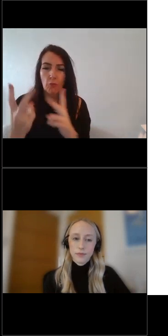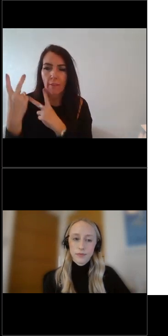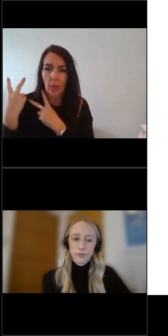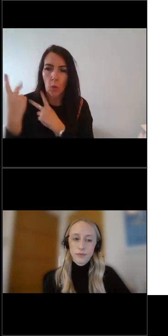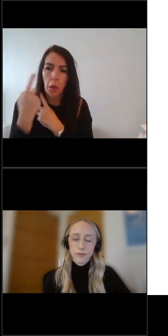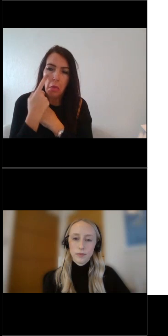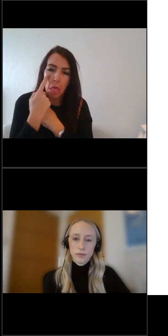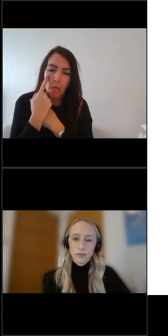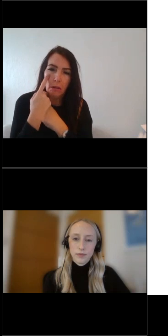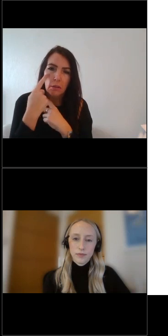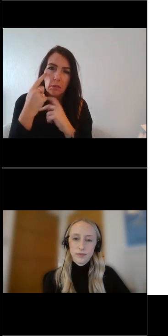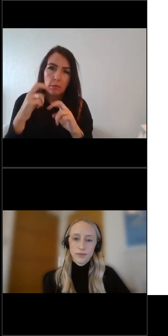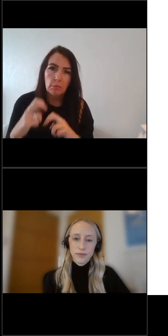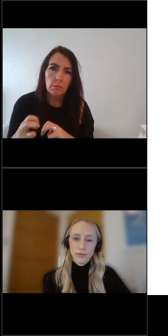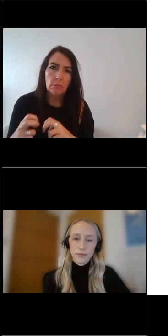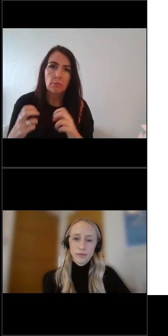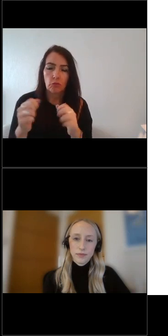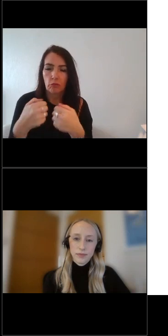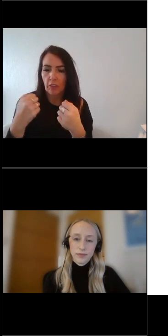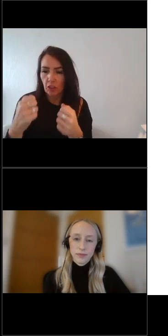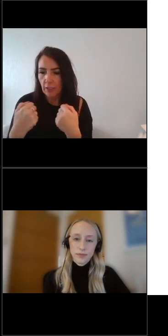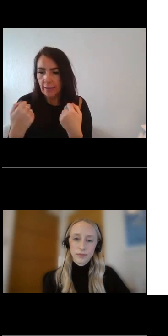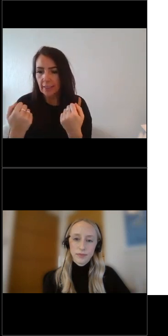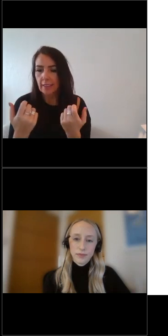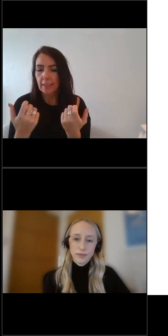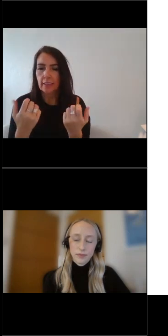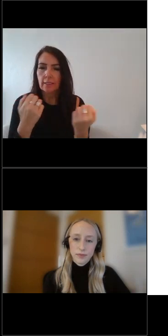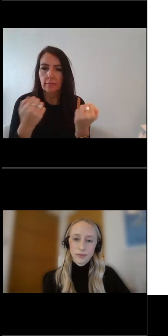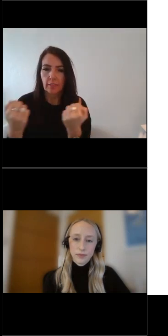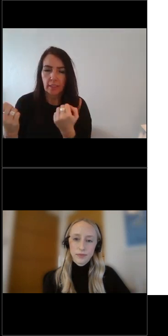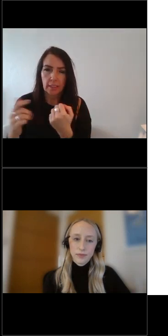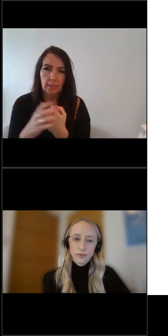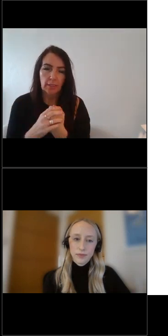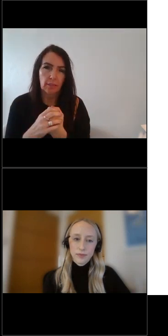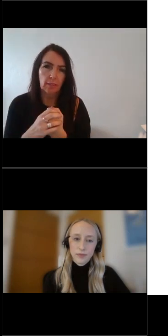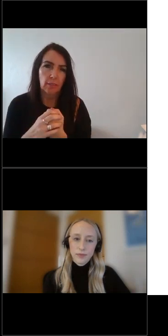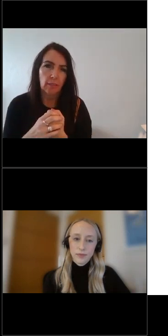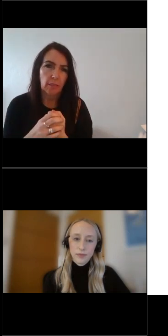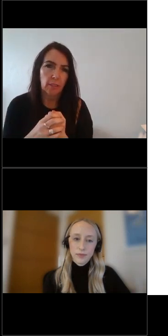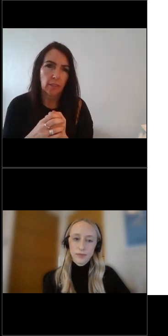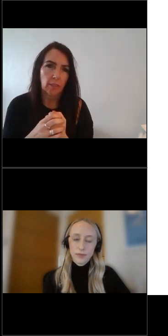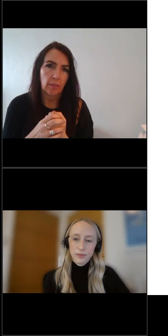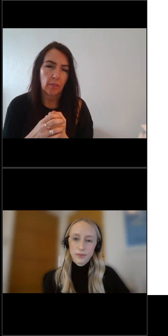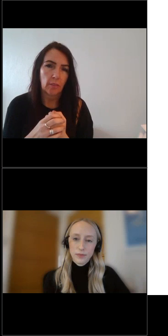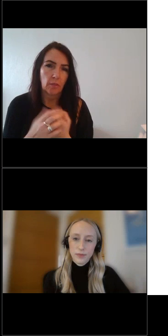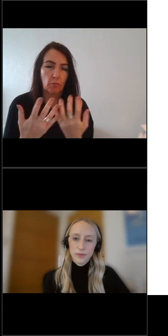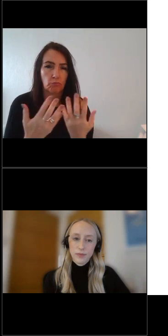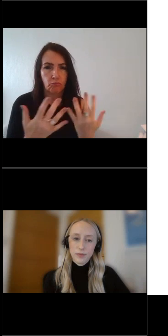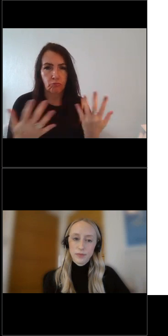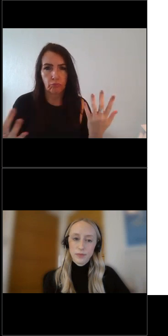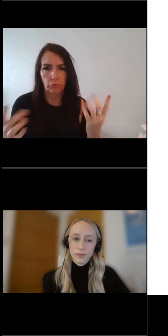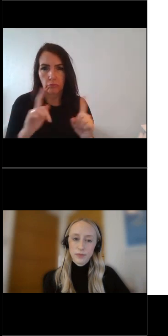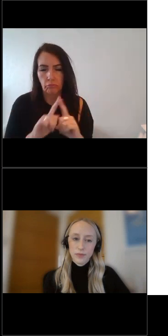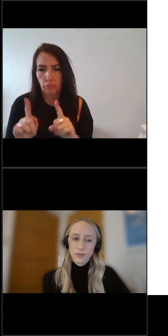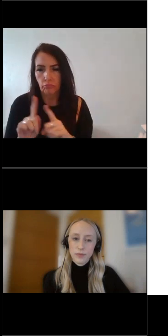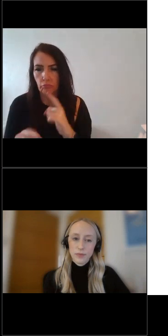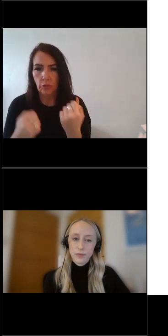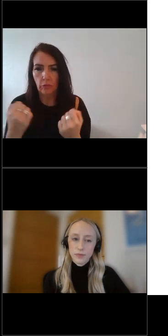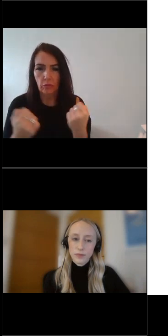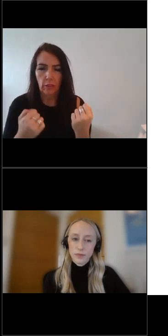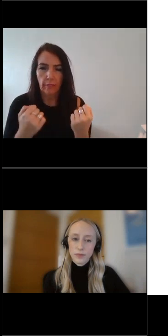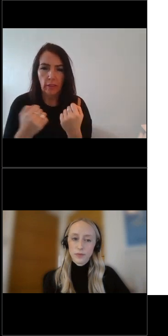at refrigerated fleets. Obviously, there's a whole range of refrigerated vehicles, from